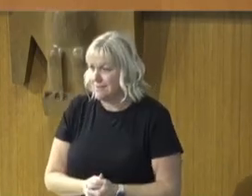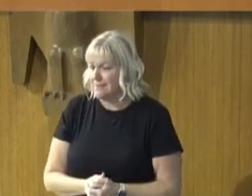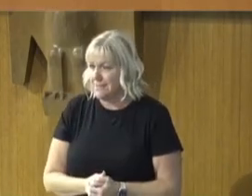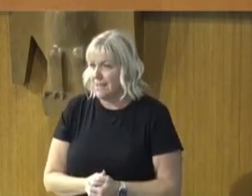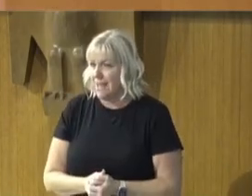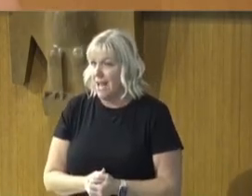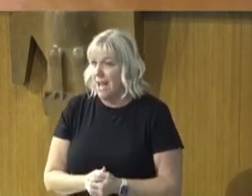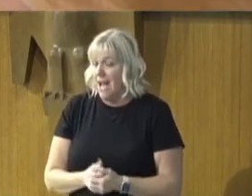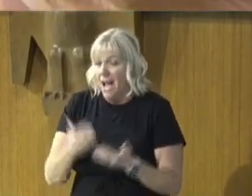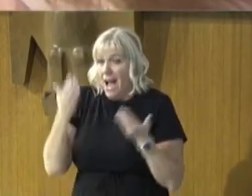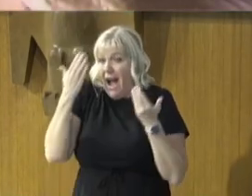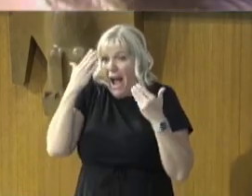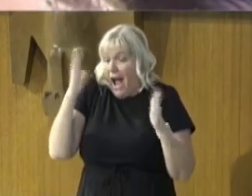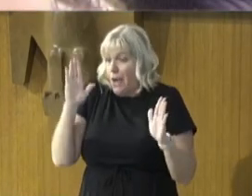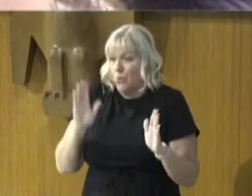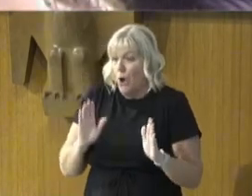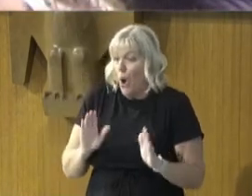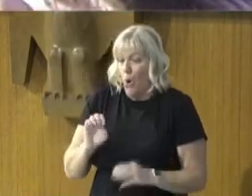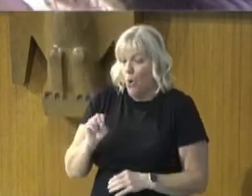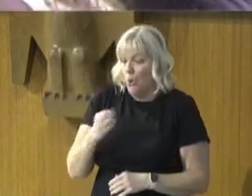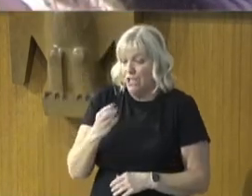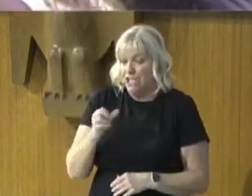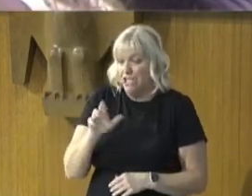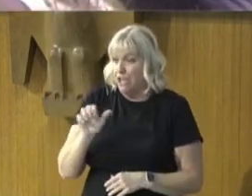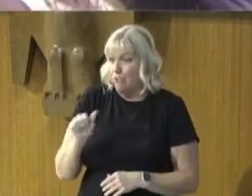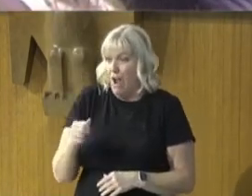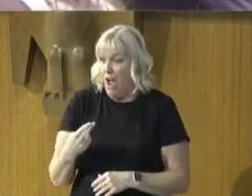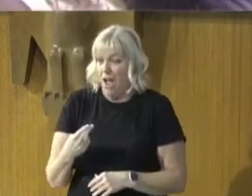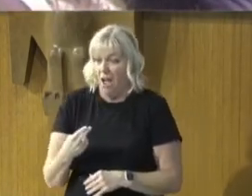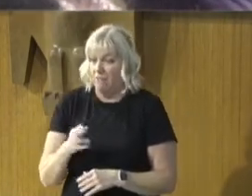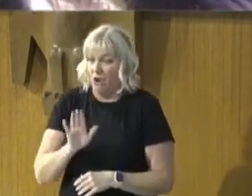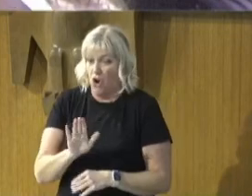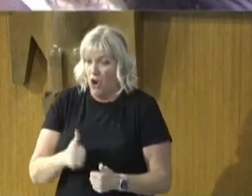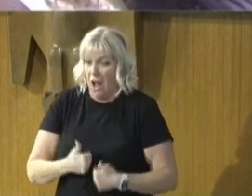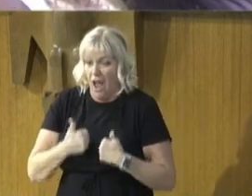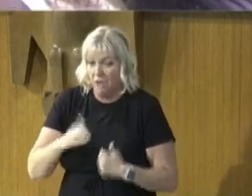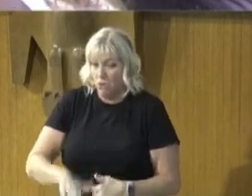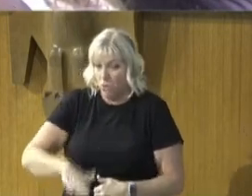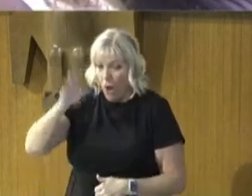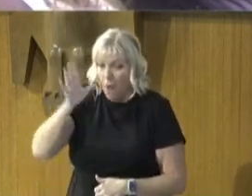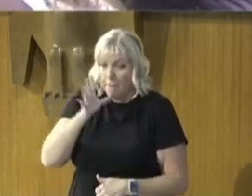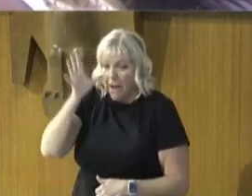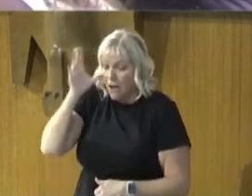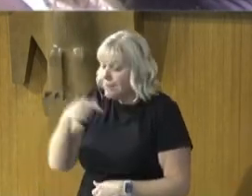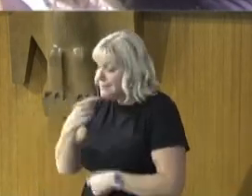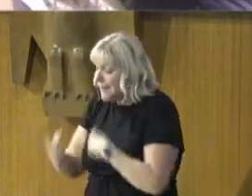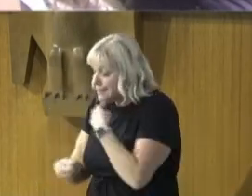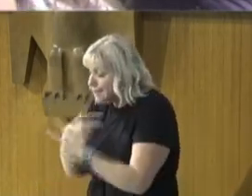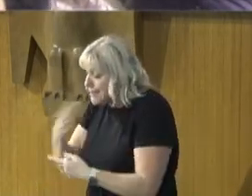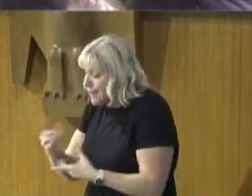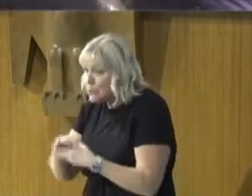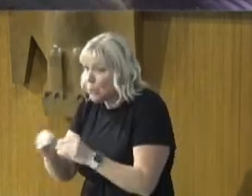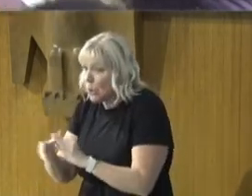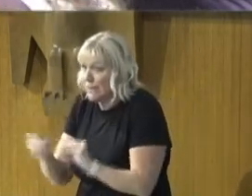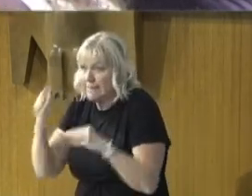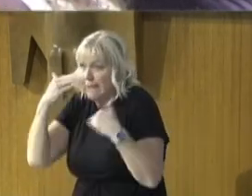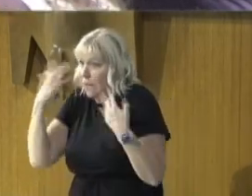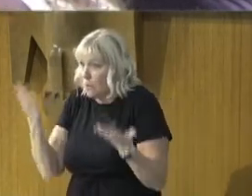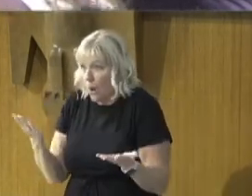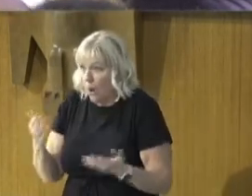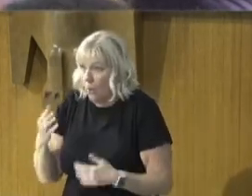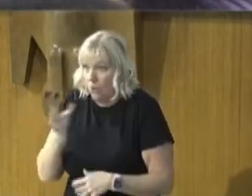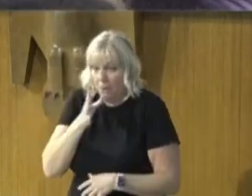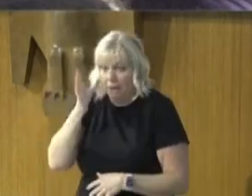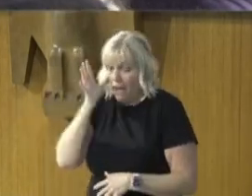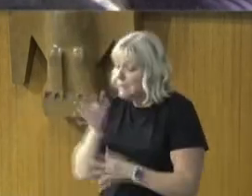Now, I don't know what stories She-Ra was told growing up. I don't know if her parents explained to her the significance of